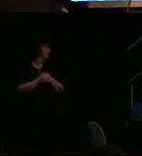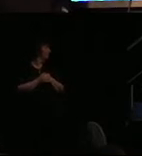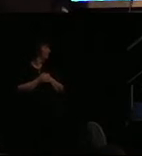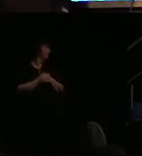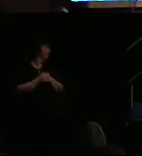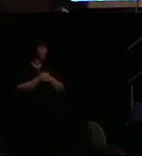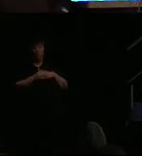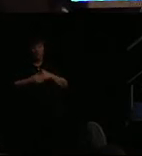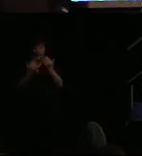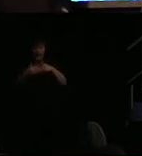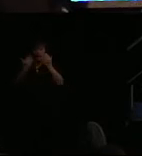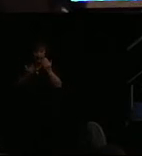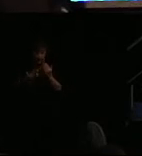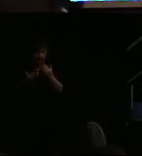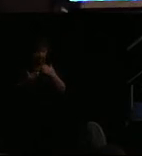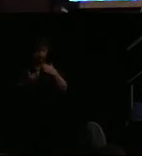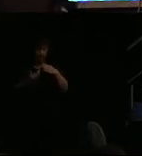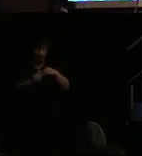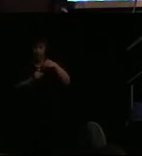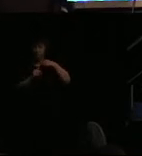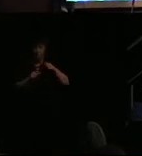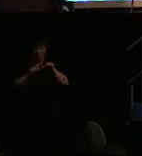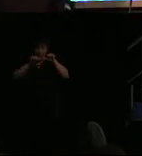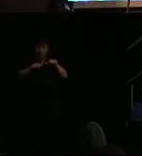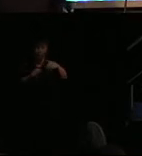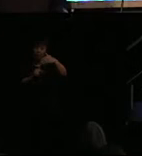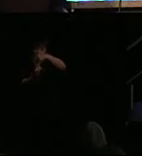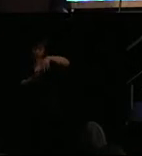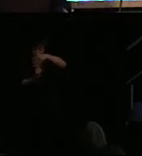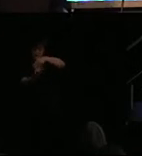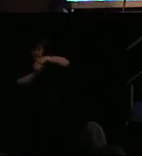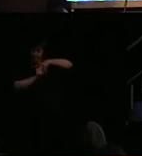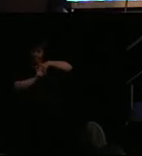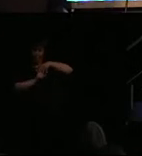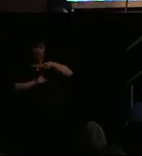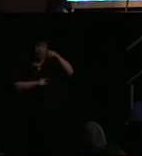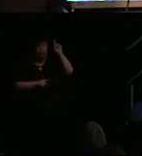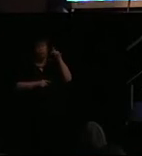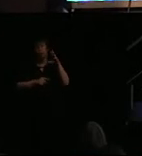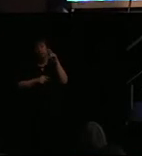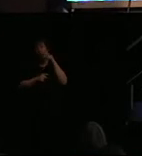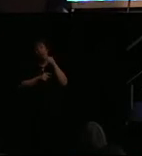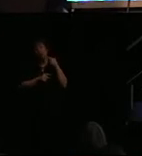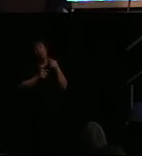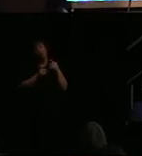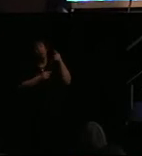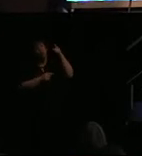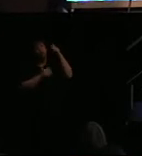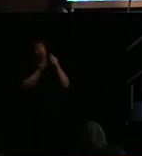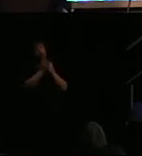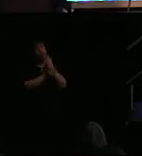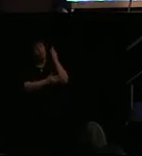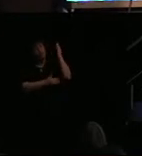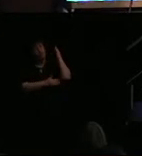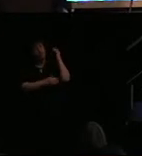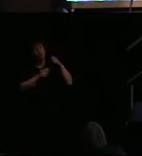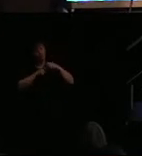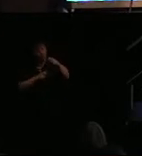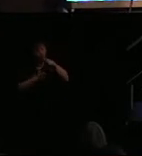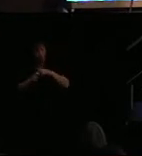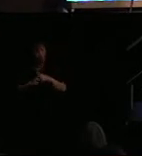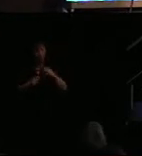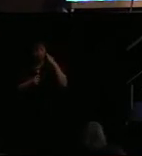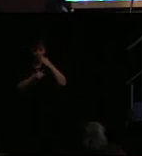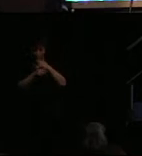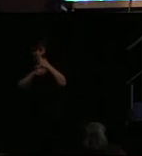stage person. I like to do like the background work. But God really spoke to me in this trip and reassured me that actually that work is just as important.